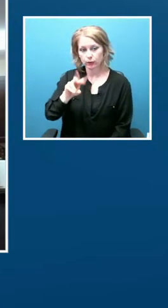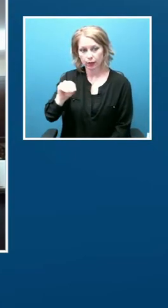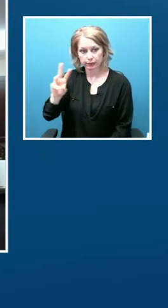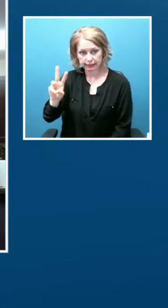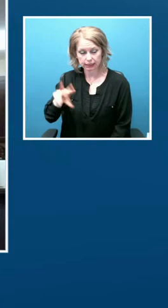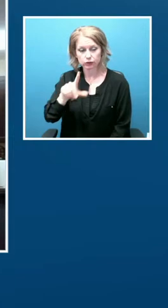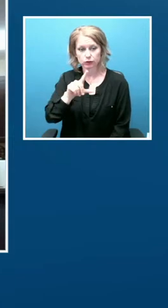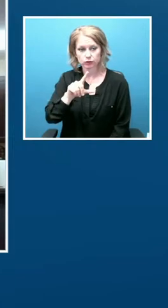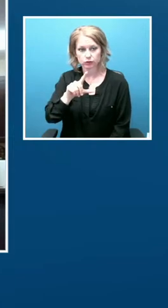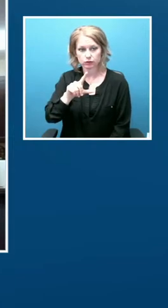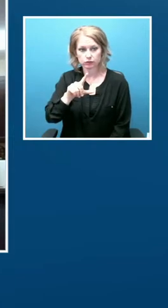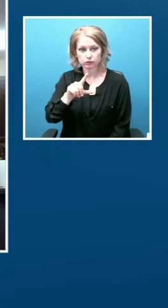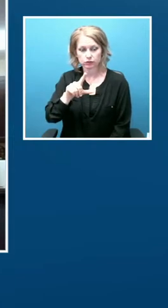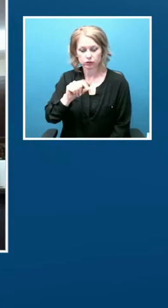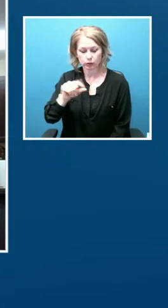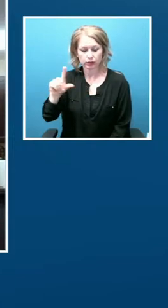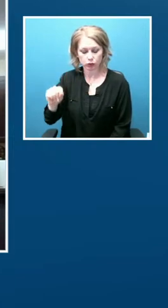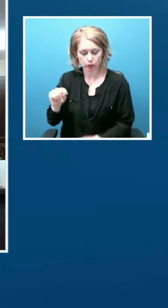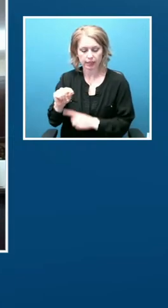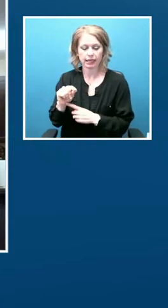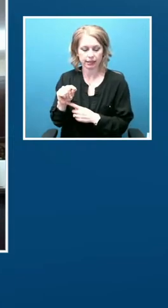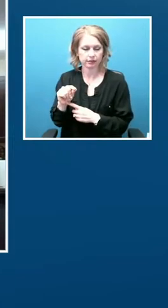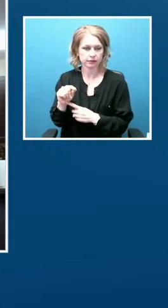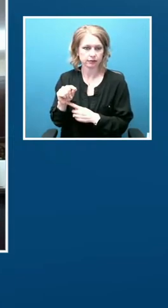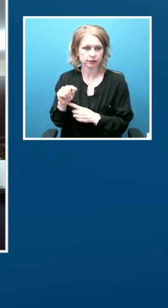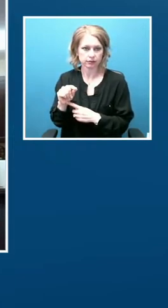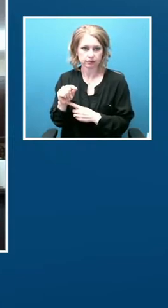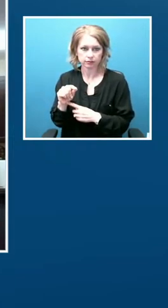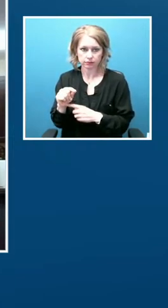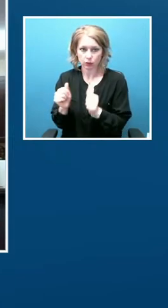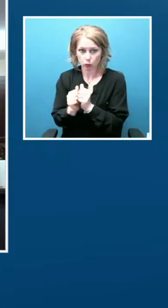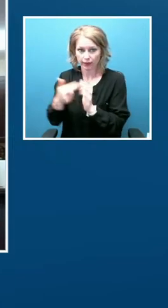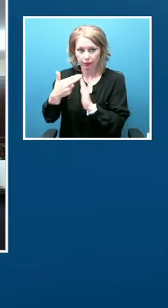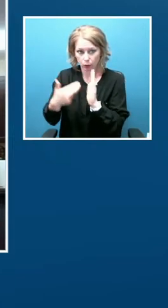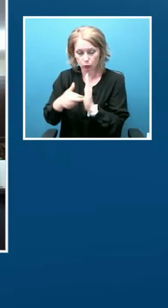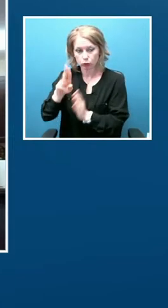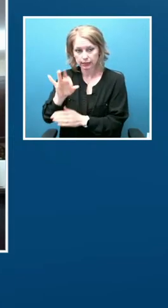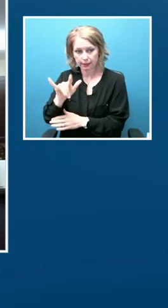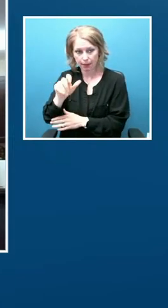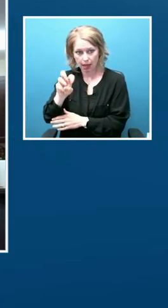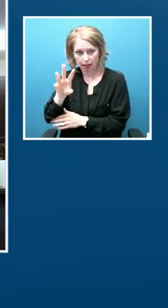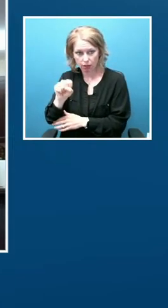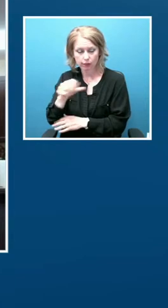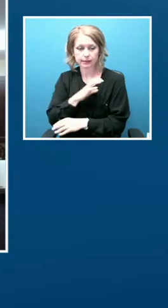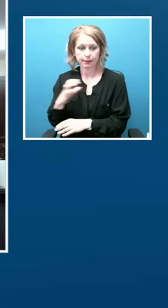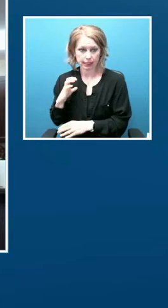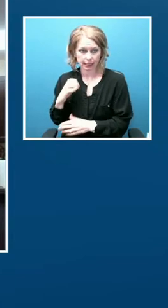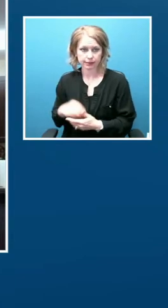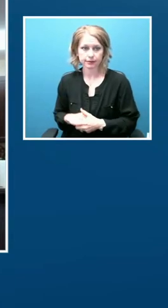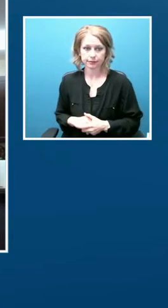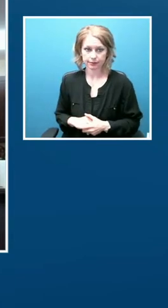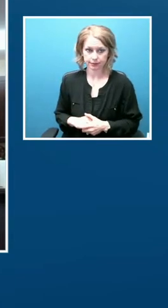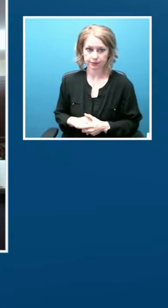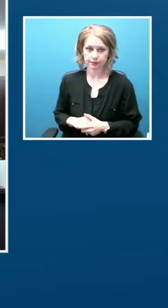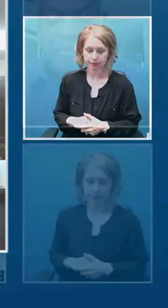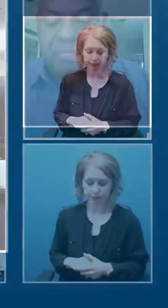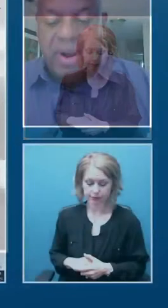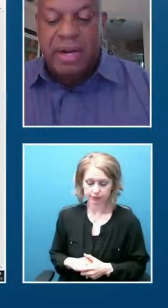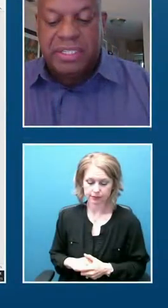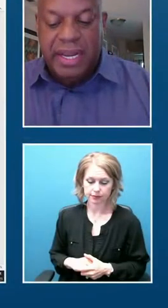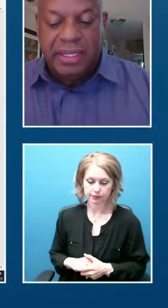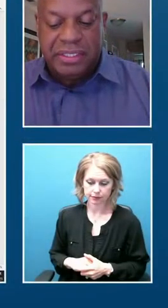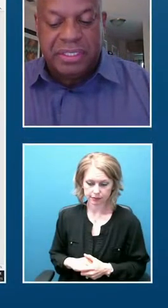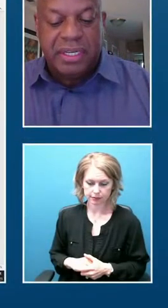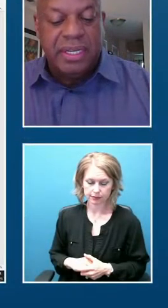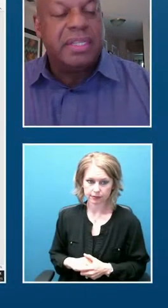understanding with the state party and co-chairs of the Rules and Bylaws Committee. And whereas, as inducement for the withdrawal of the